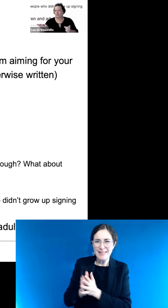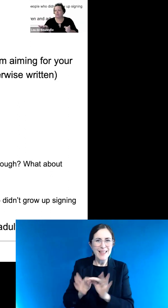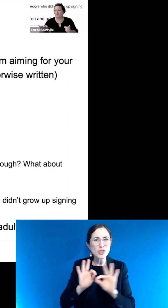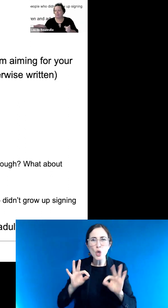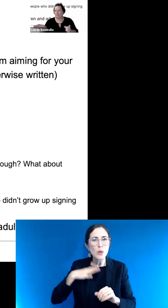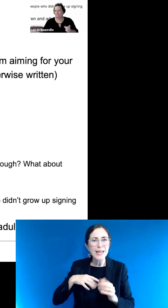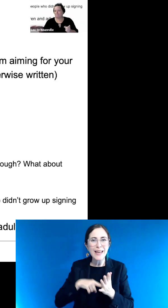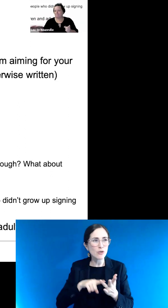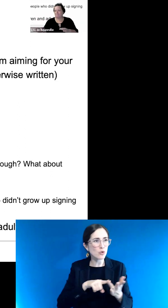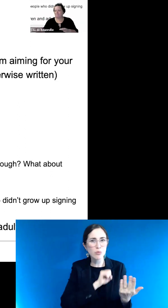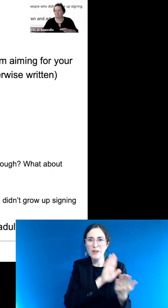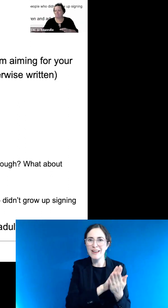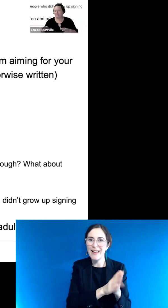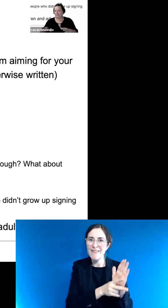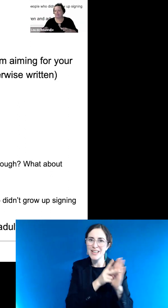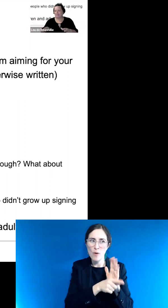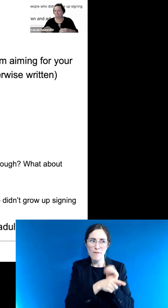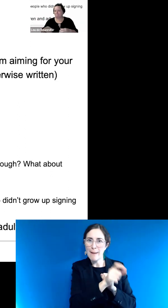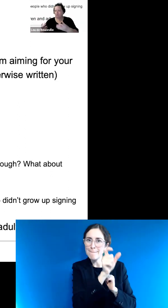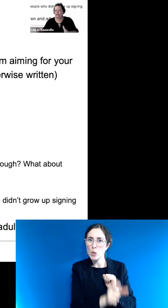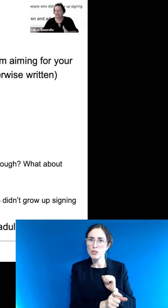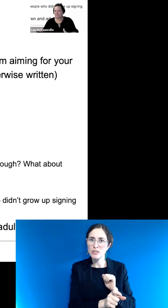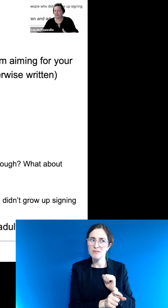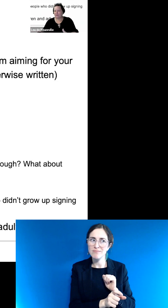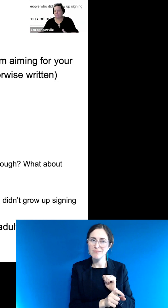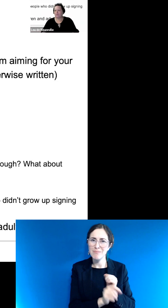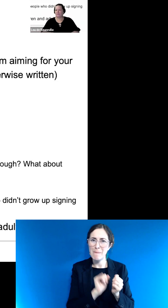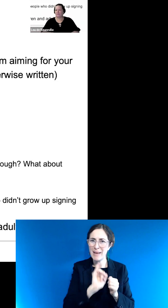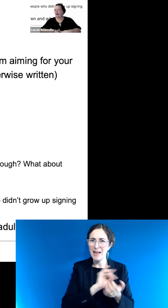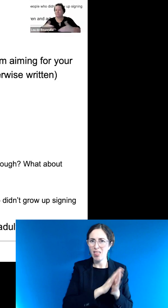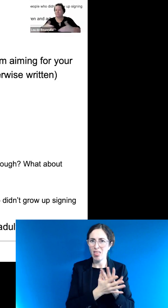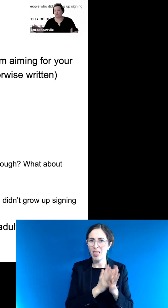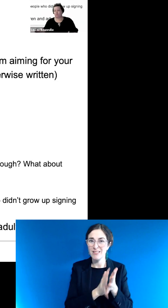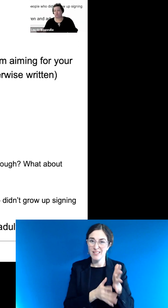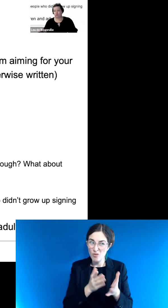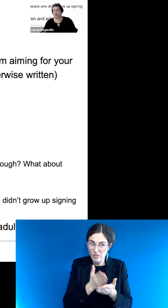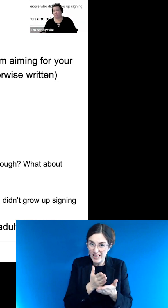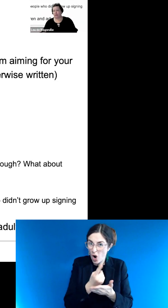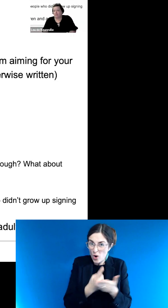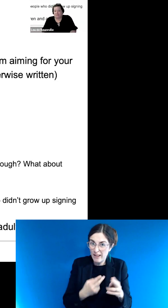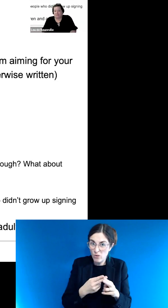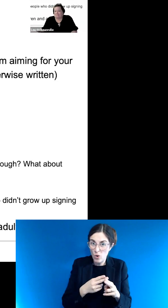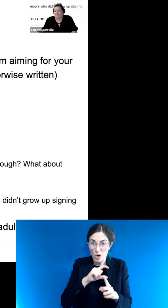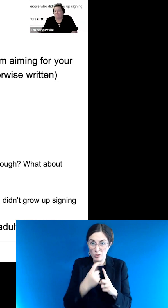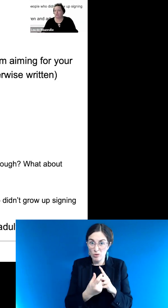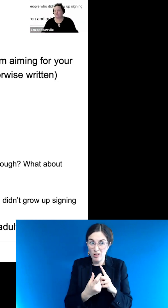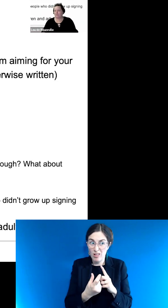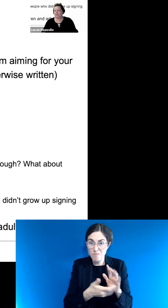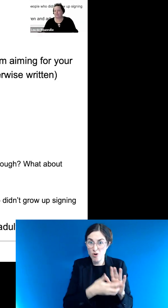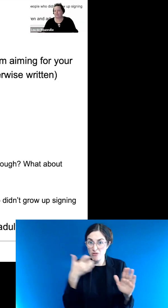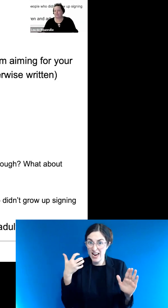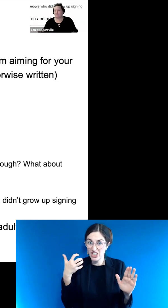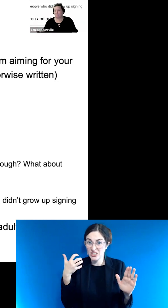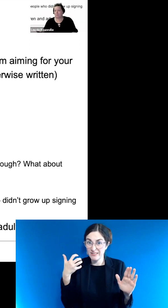doing, to be putting up a video apart from cultural appropriation. It's